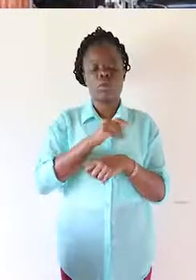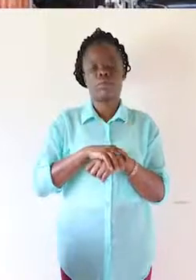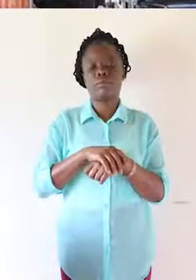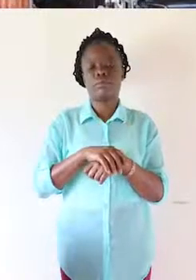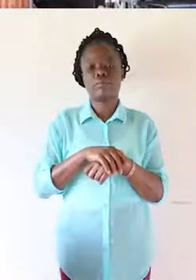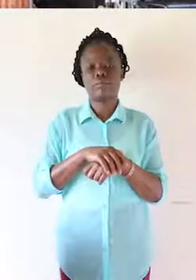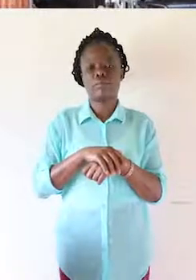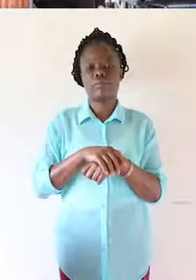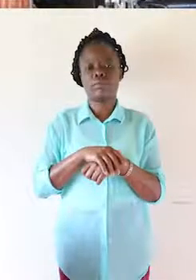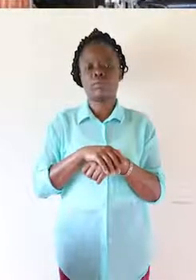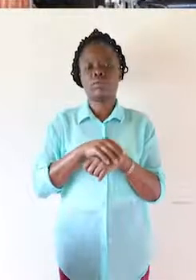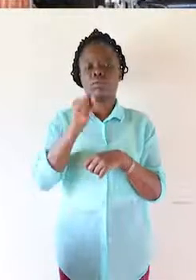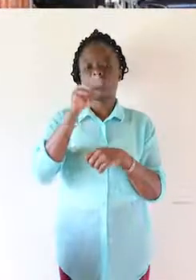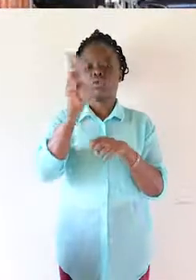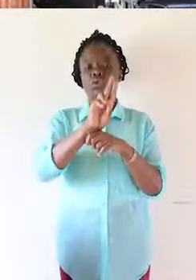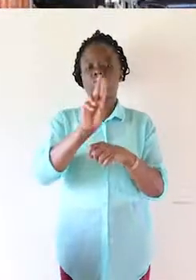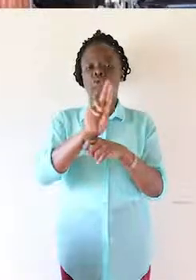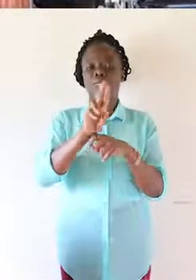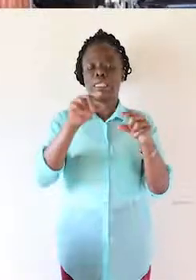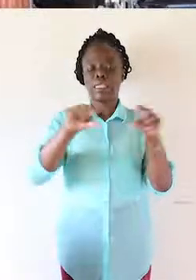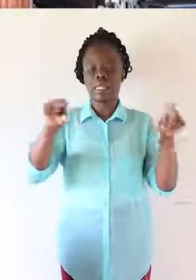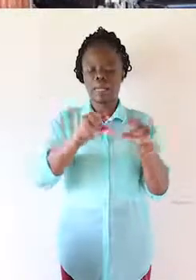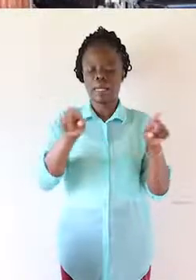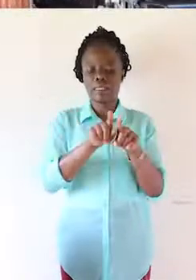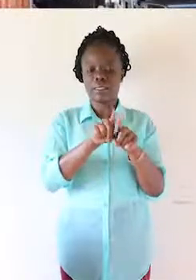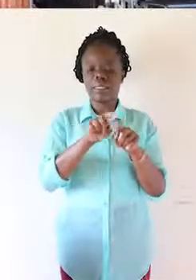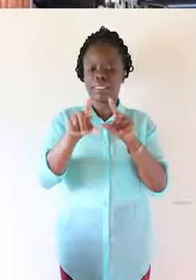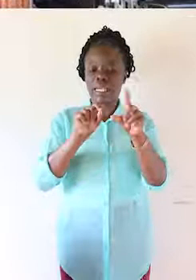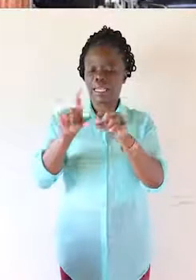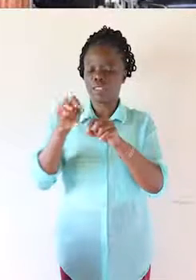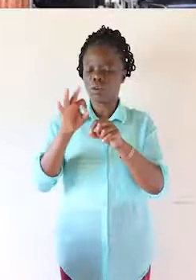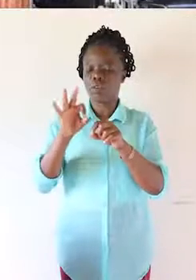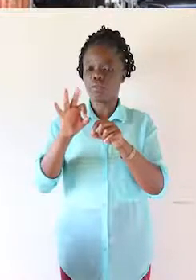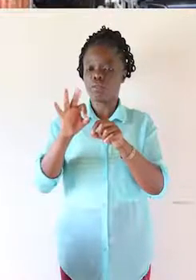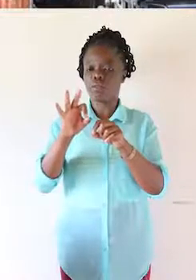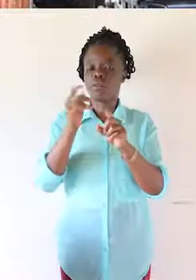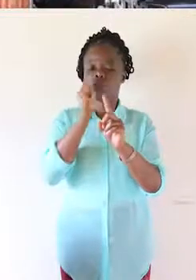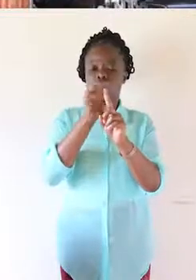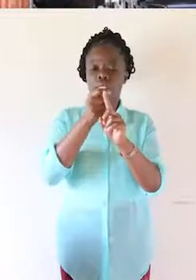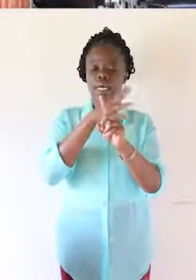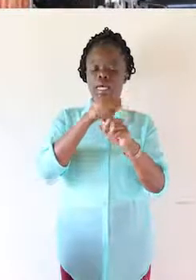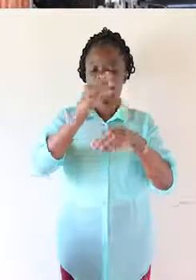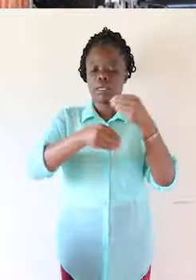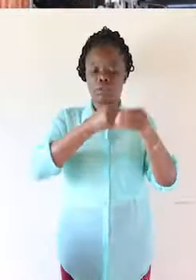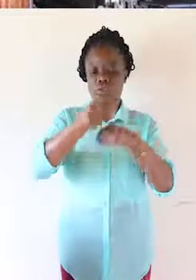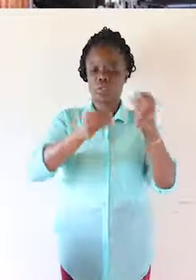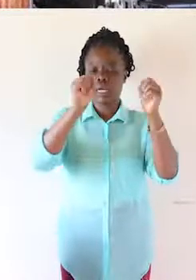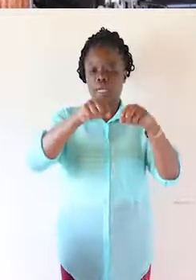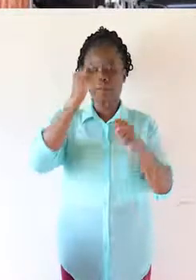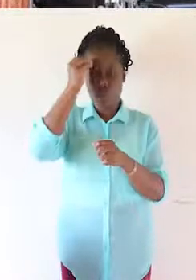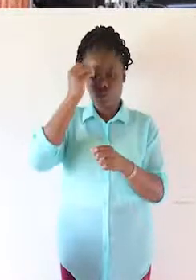use is this. So we use timber from like this. Selection of right tools and